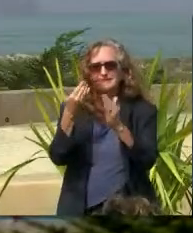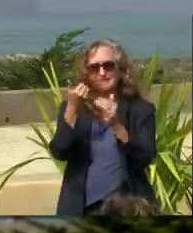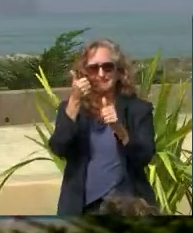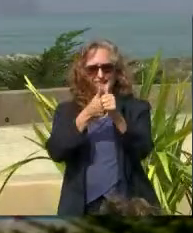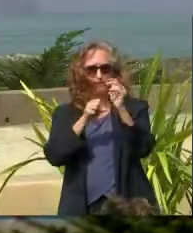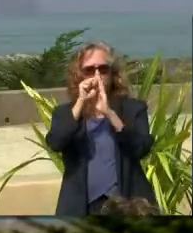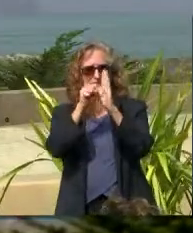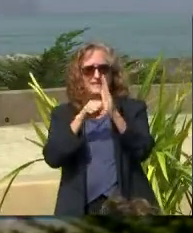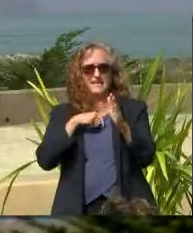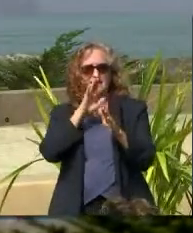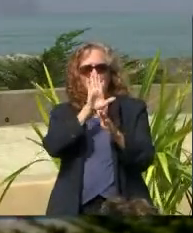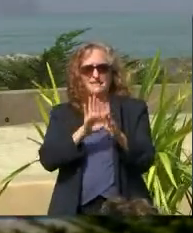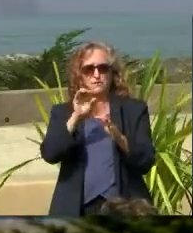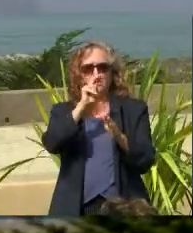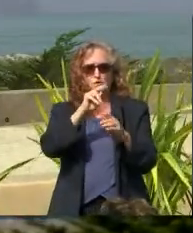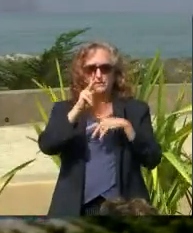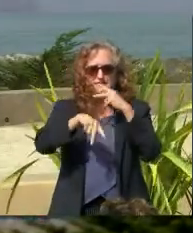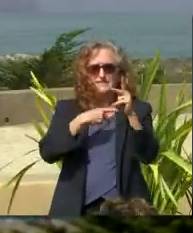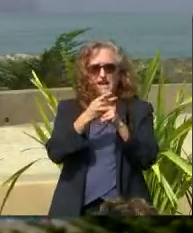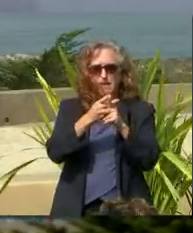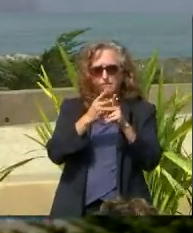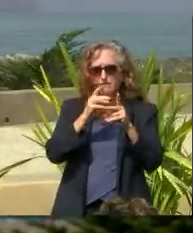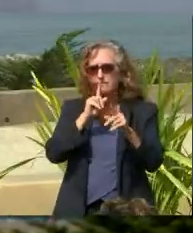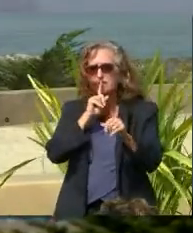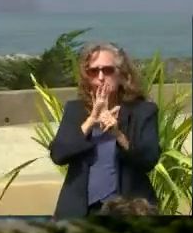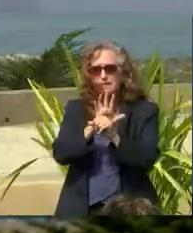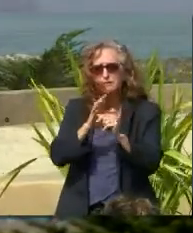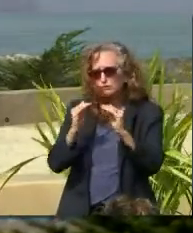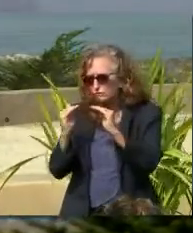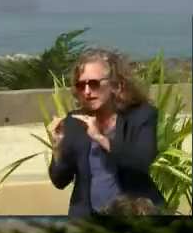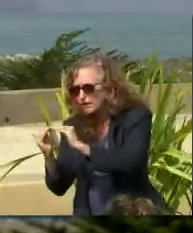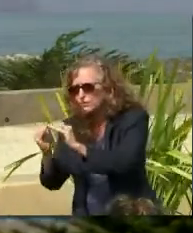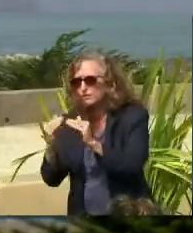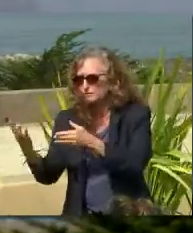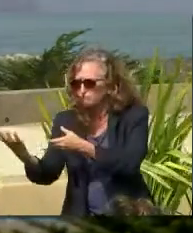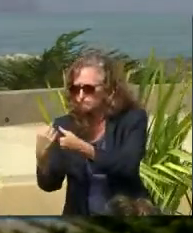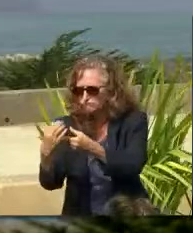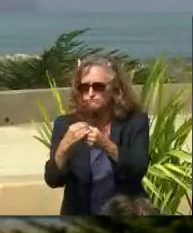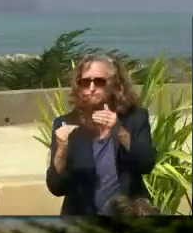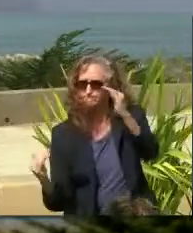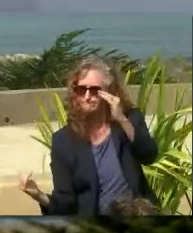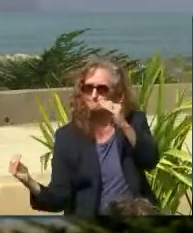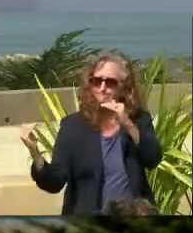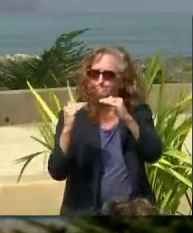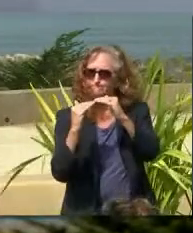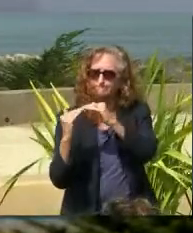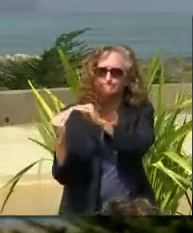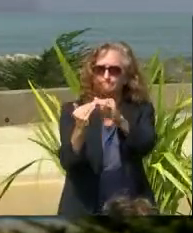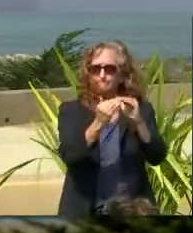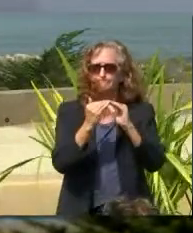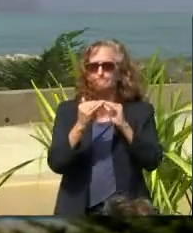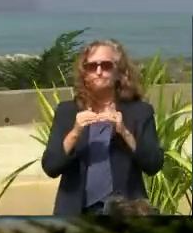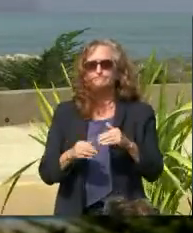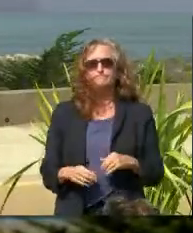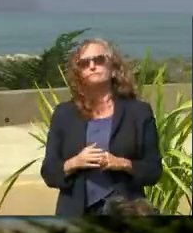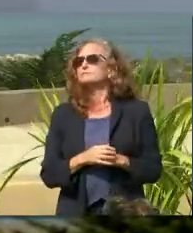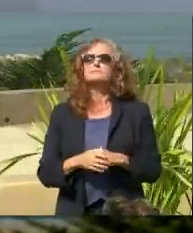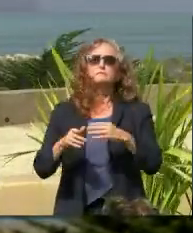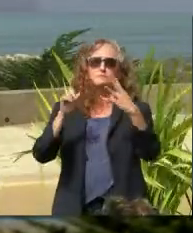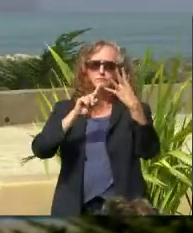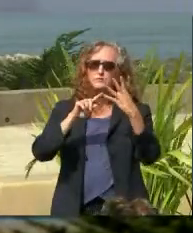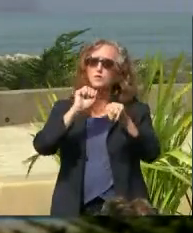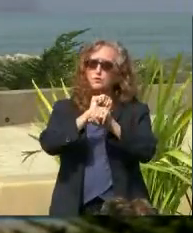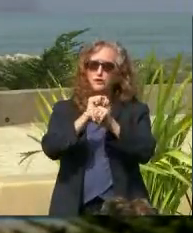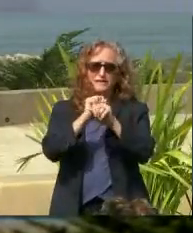that commitment to equity. And the fourth principle of our leadership is working together. And I